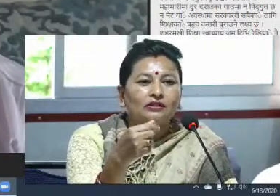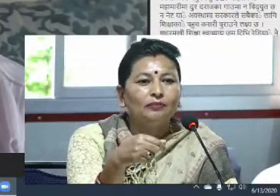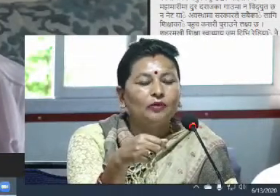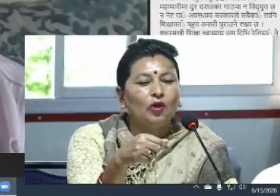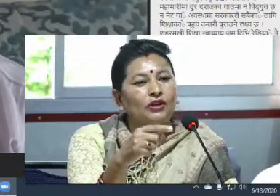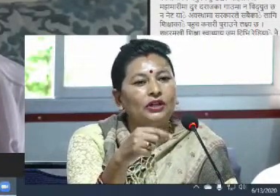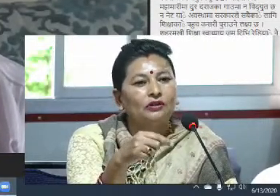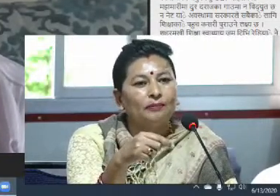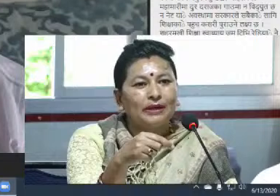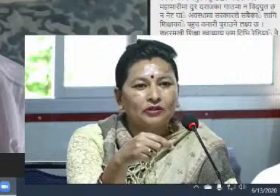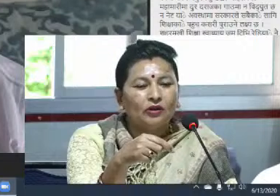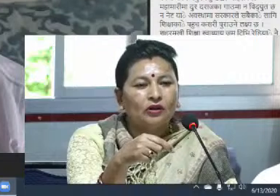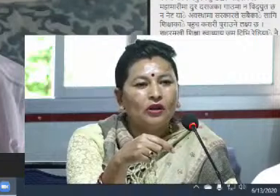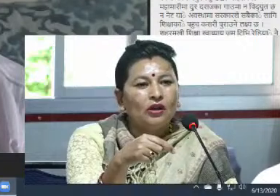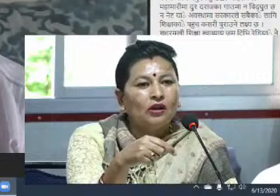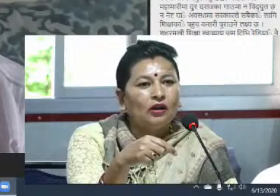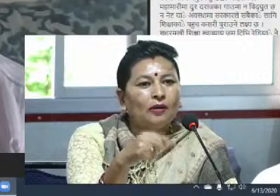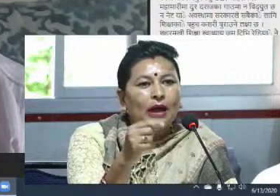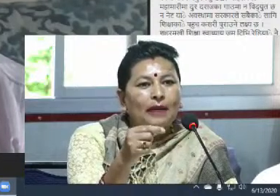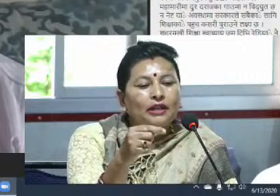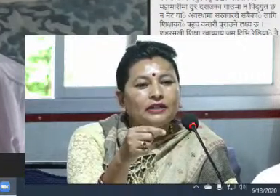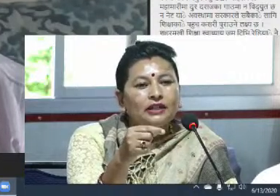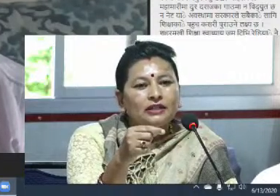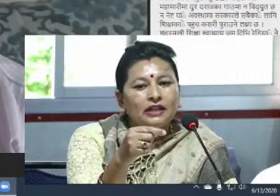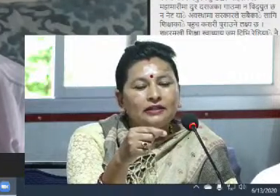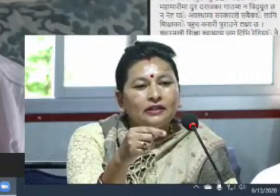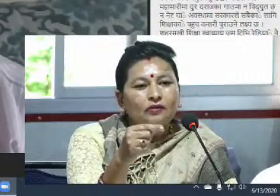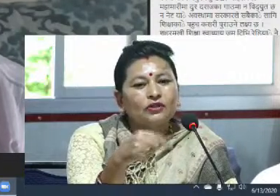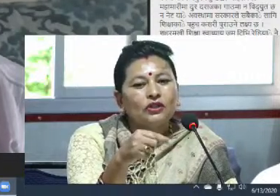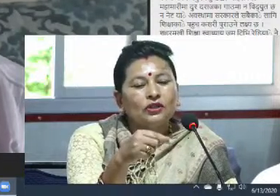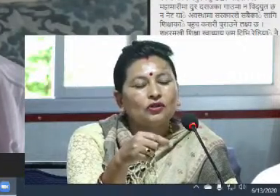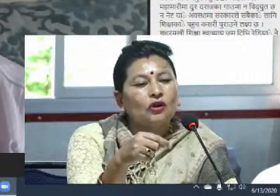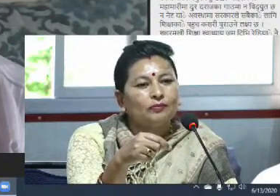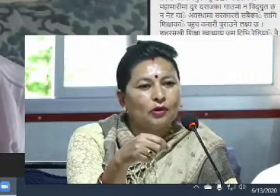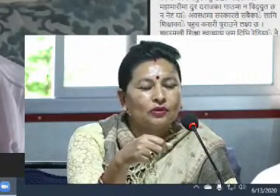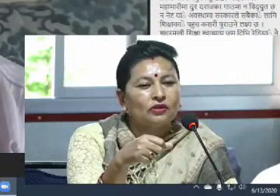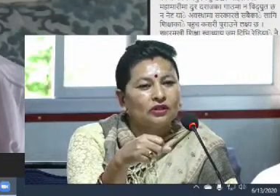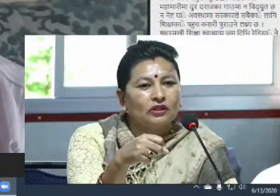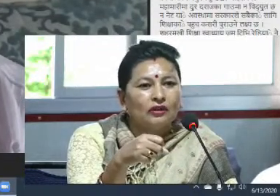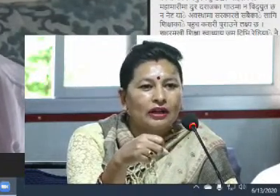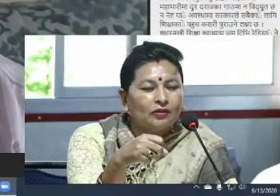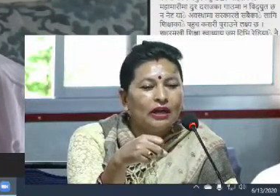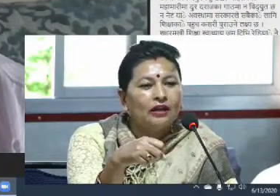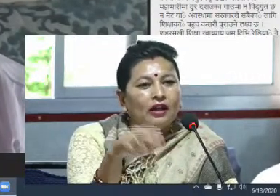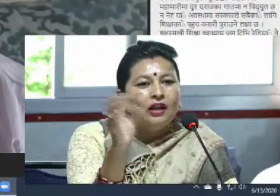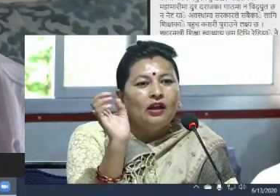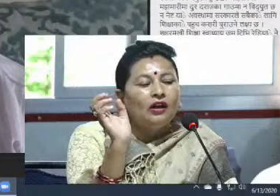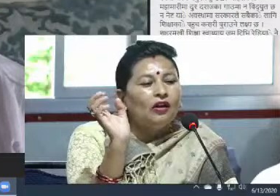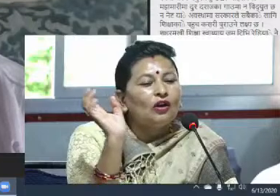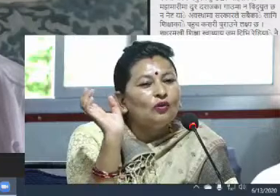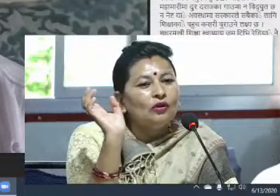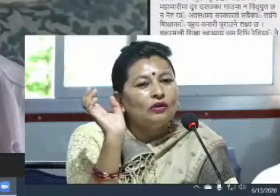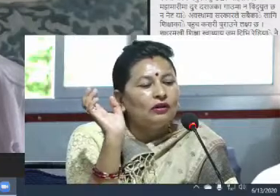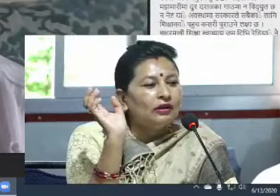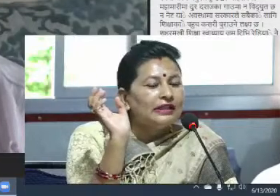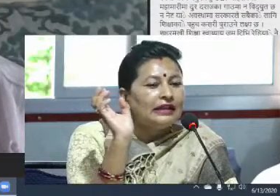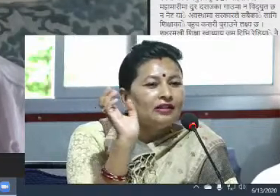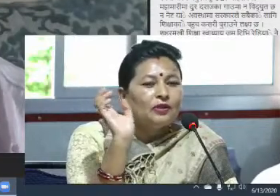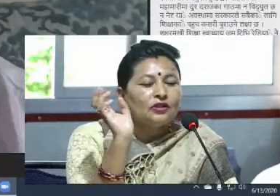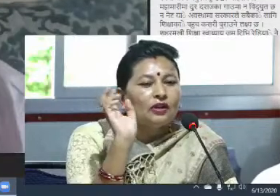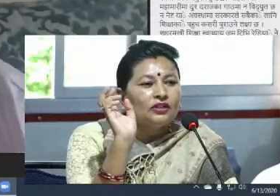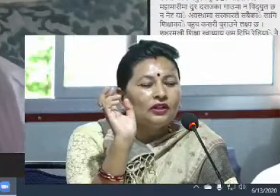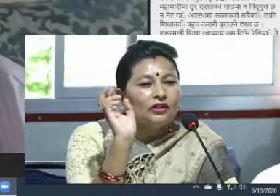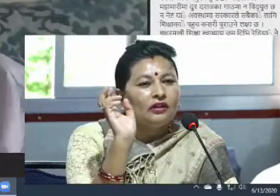we ease these things? And next is whether it is relevant or not, but like for